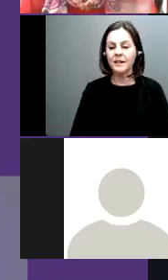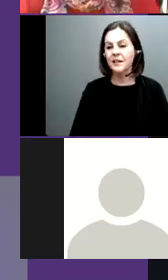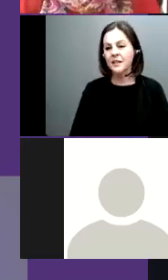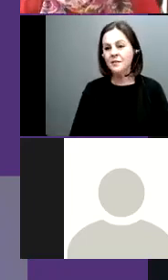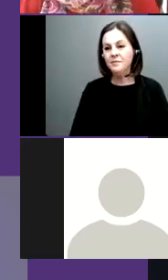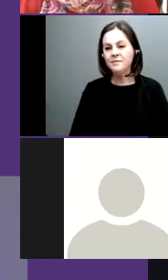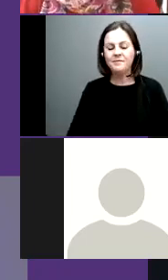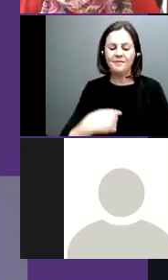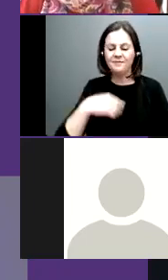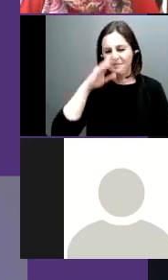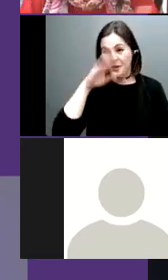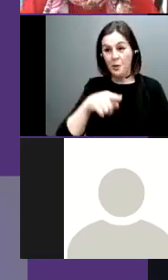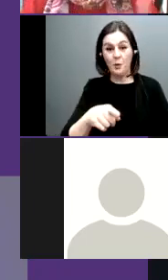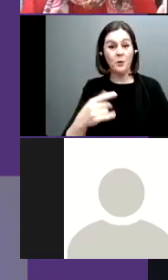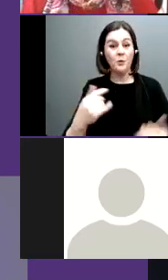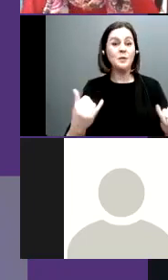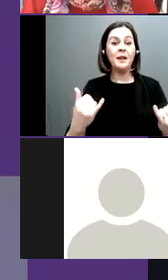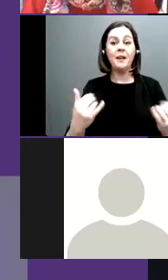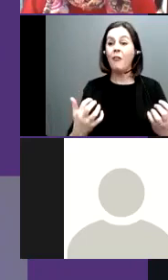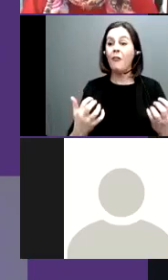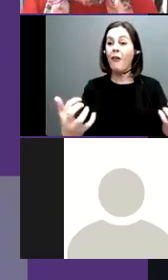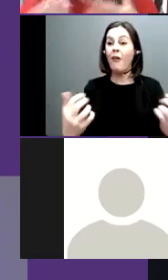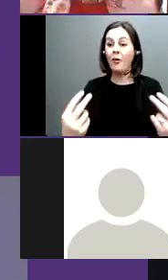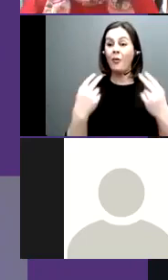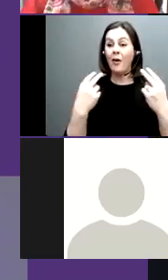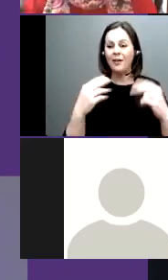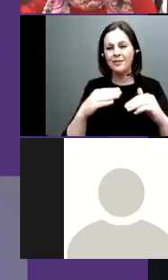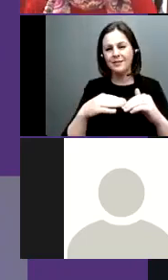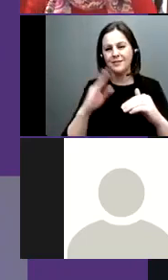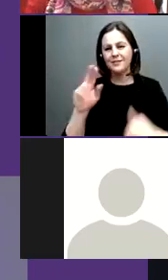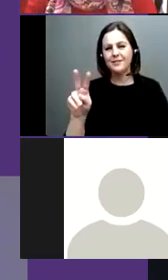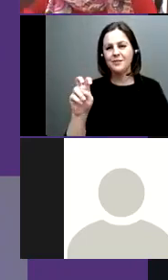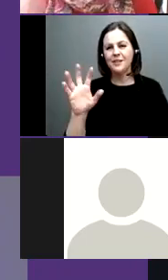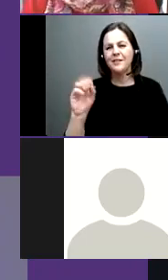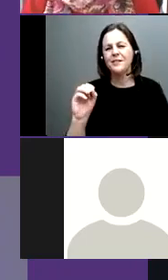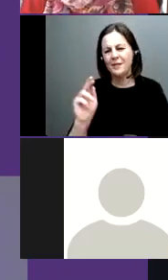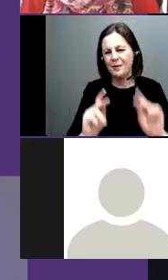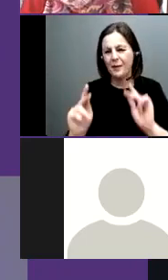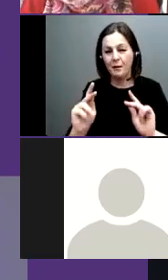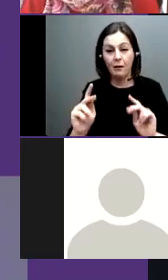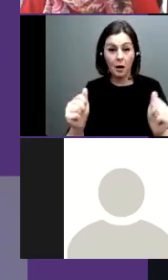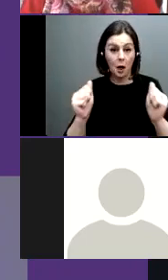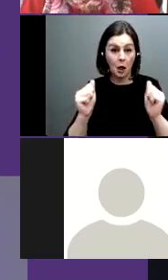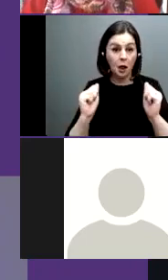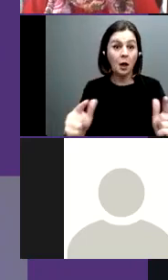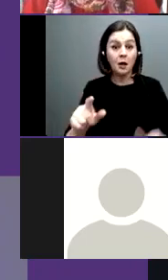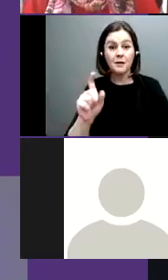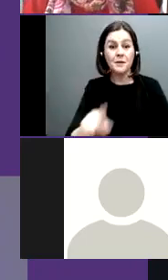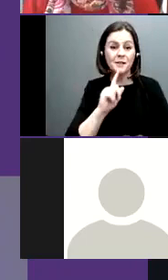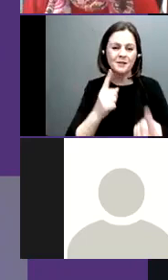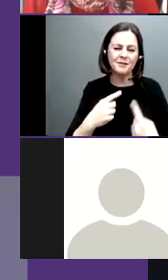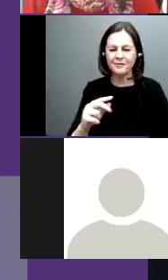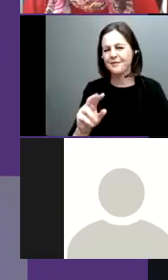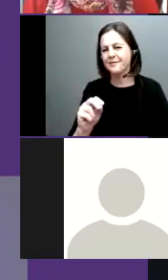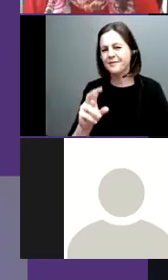over 250 people today, and I don't necessarily expect everyone to respond. But it certainly looks like